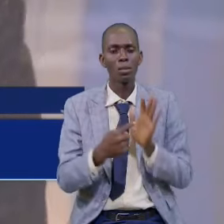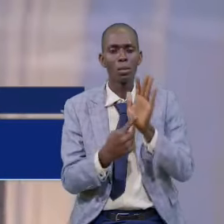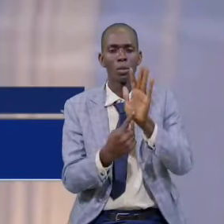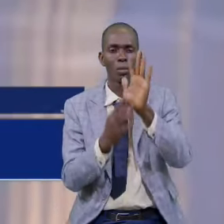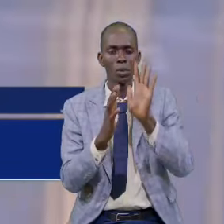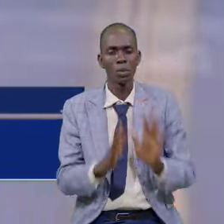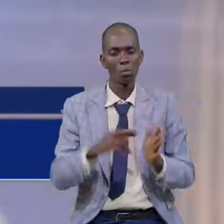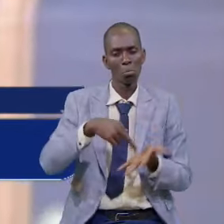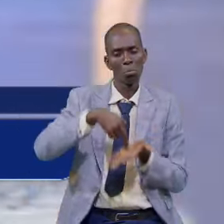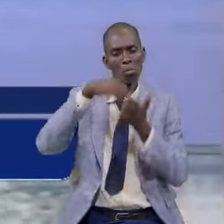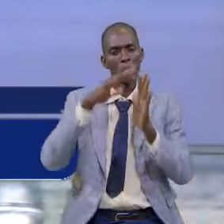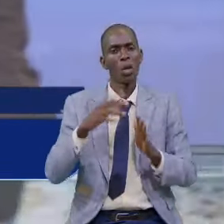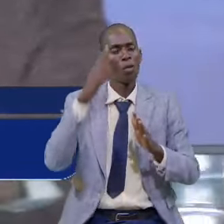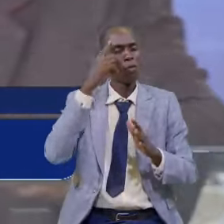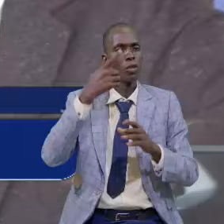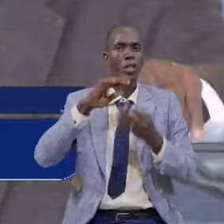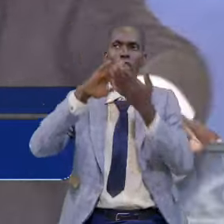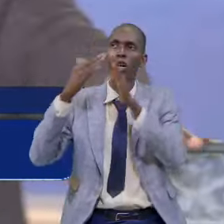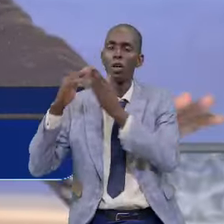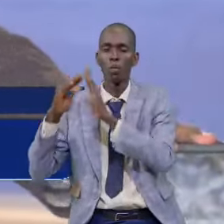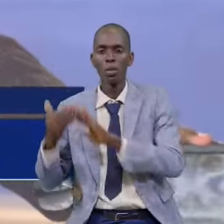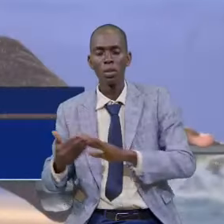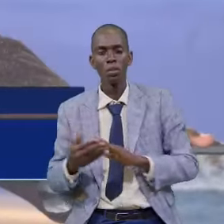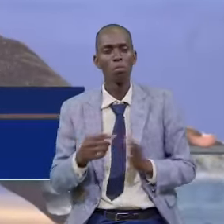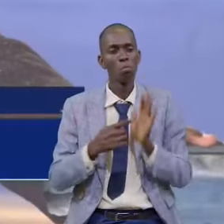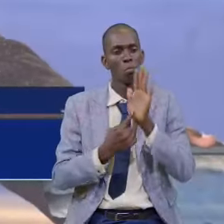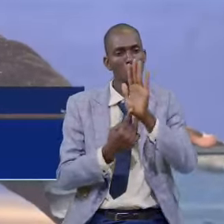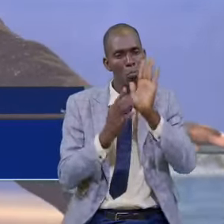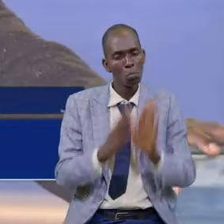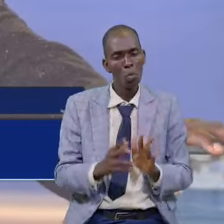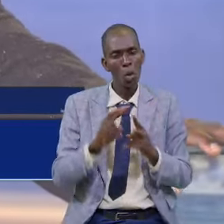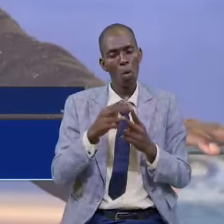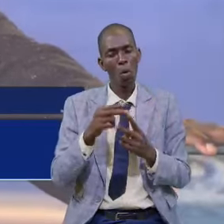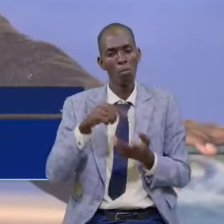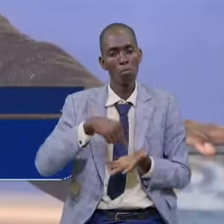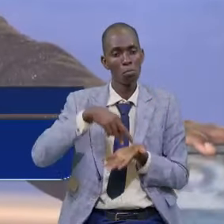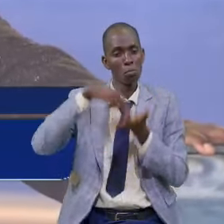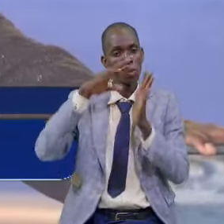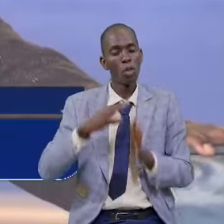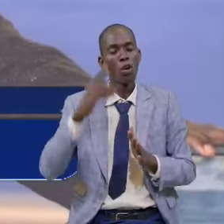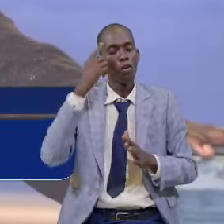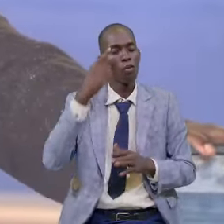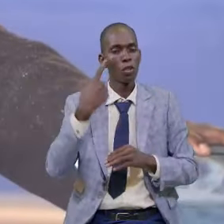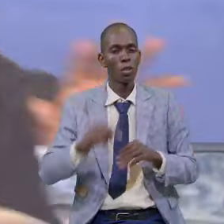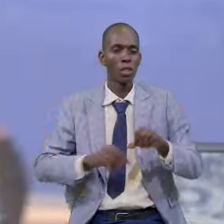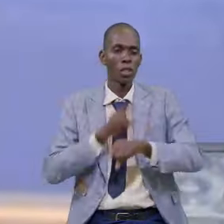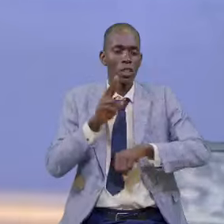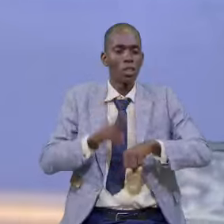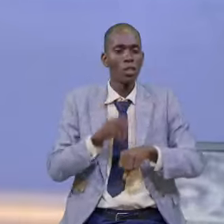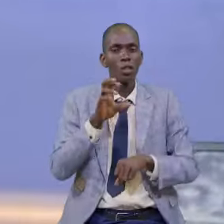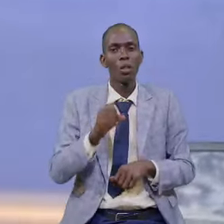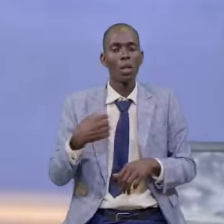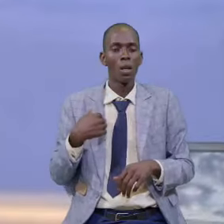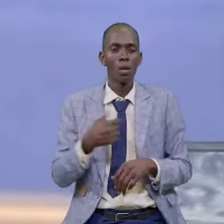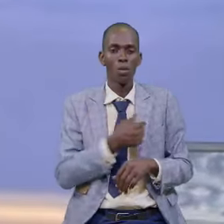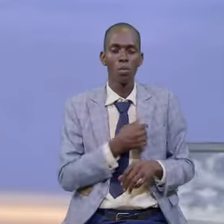nation, ambassadors for the people that live today and the people that are going to live after them.